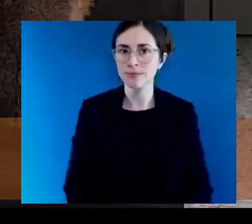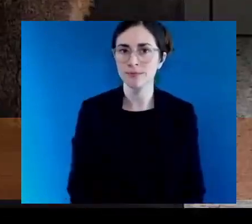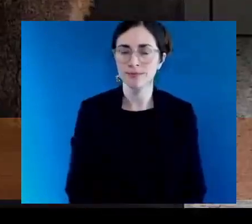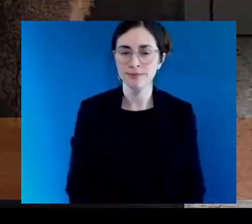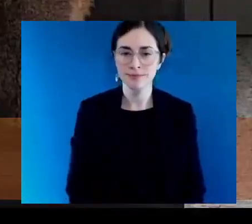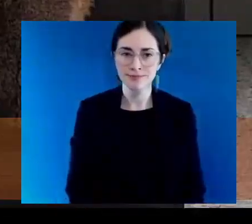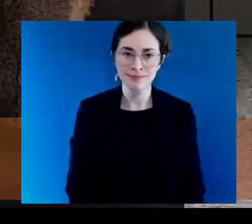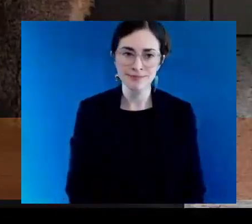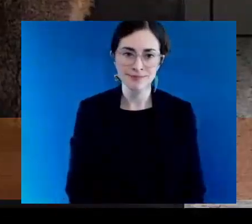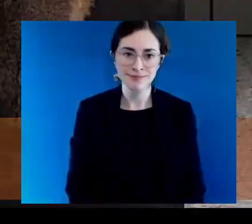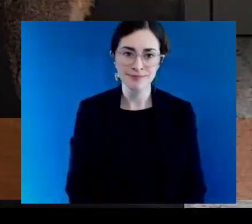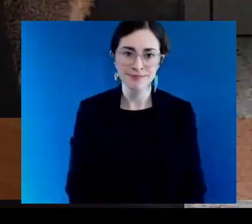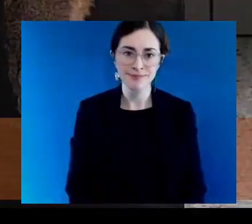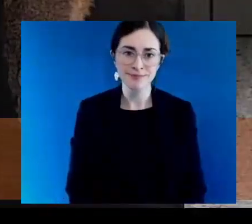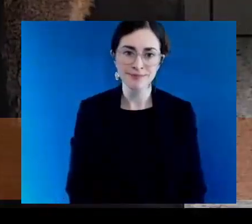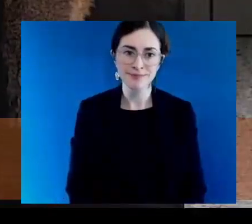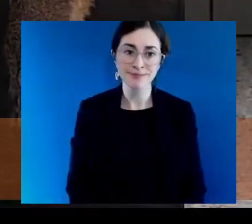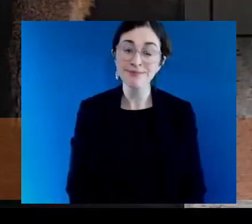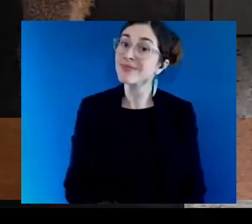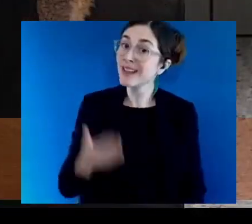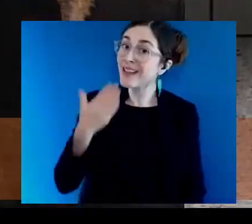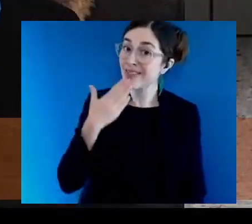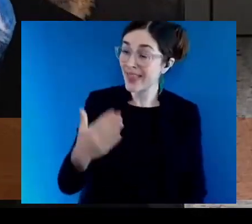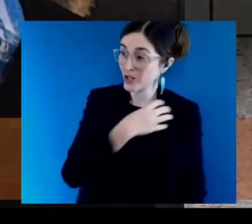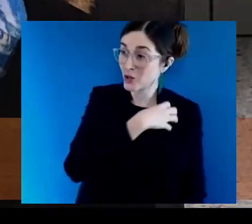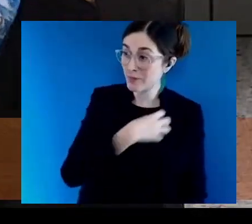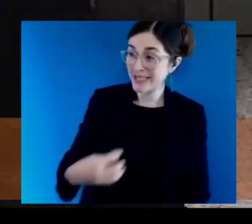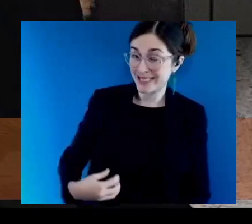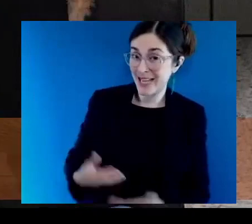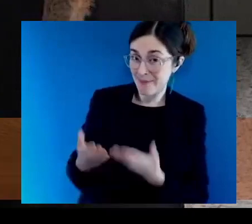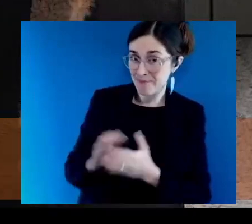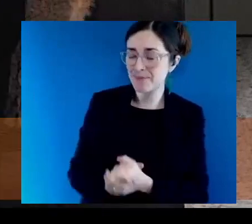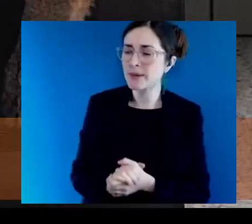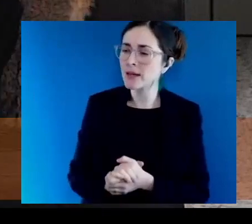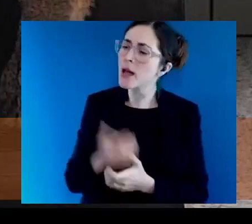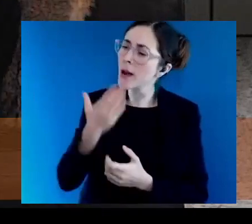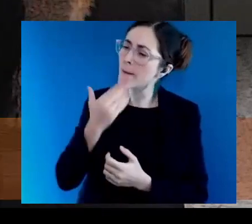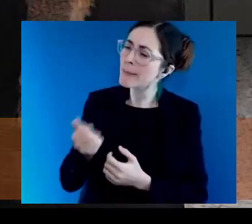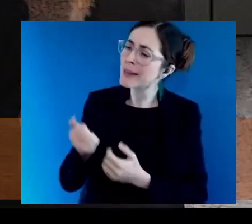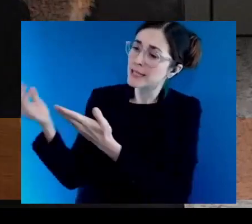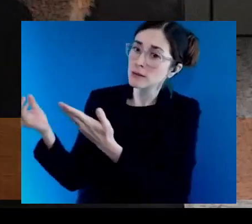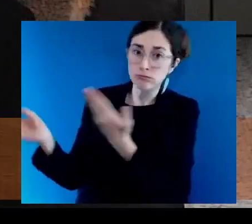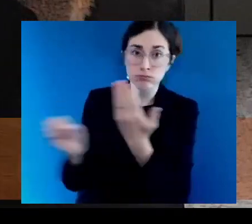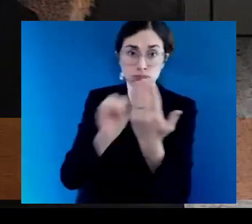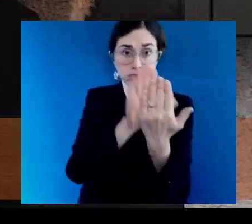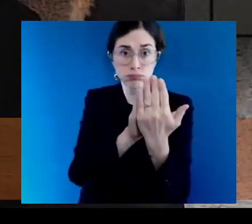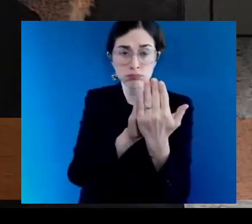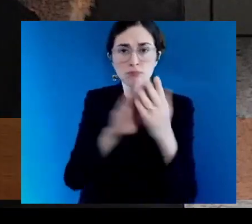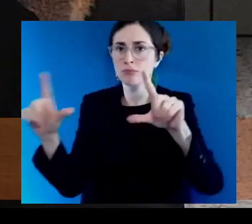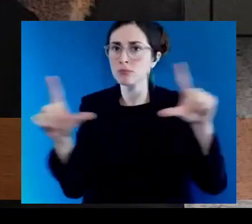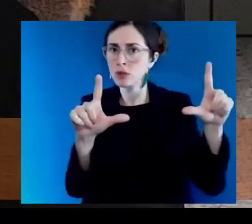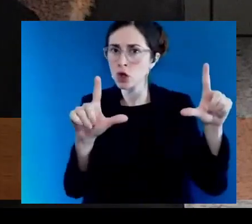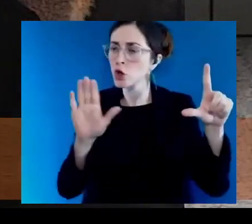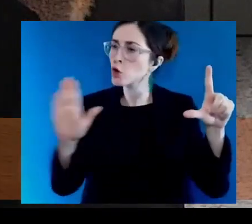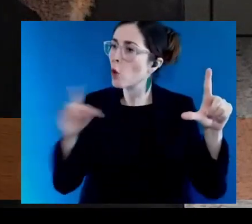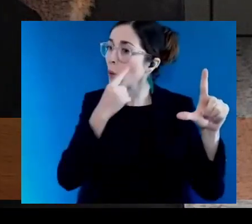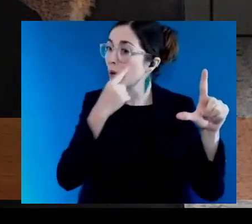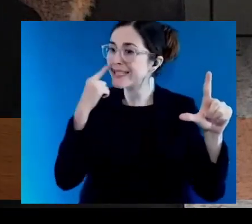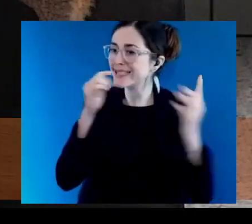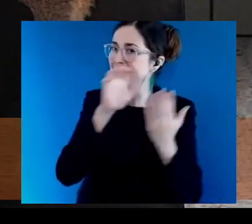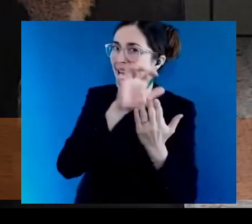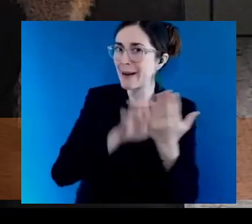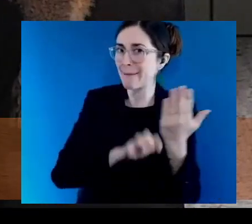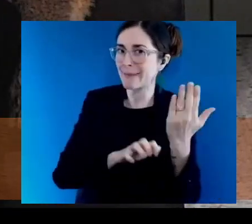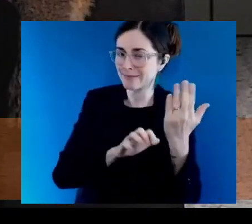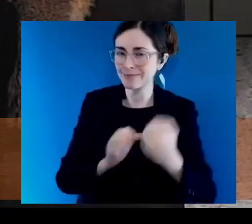Thank you, Minister, for that statement. Could we please bring up your witness statement, which appears,